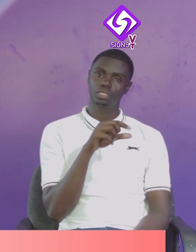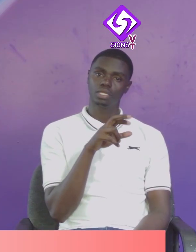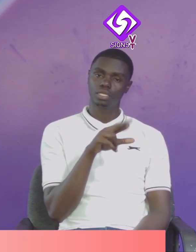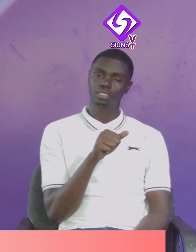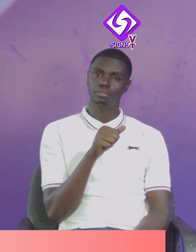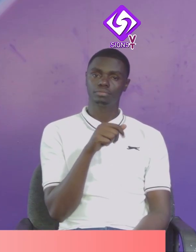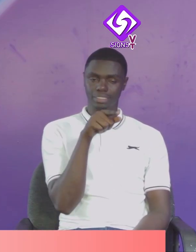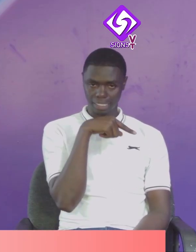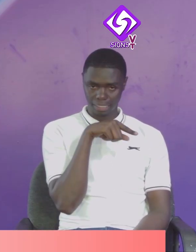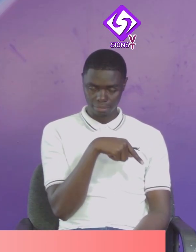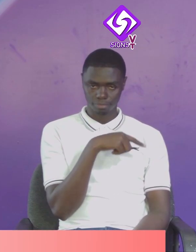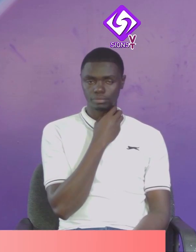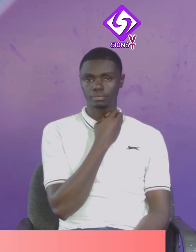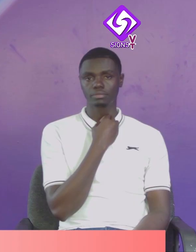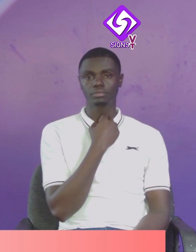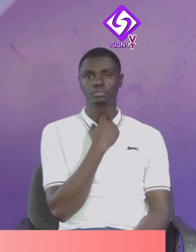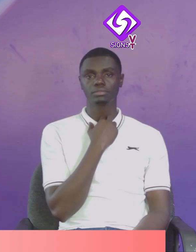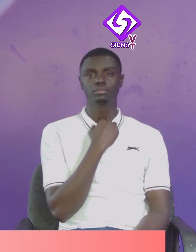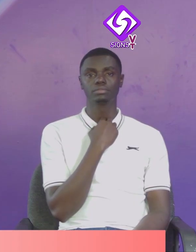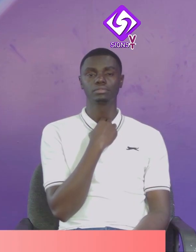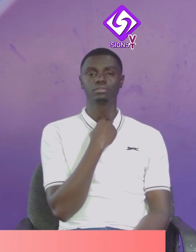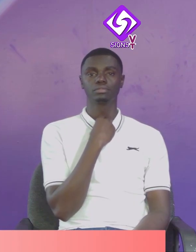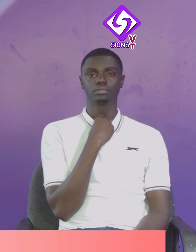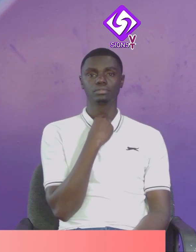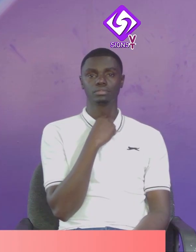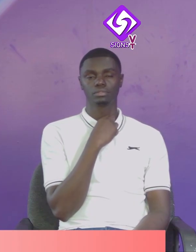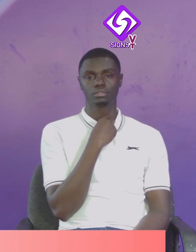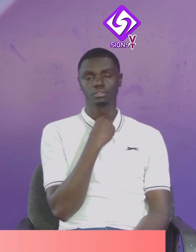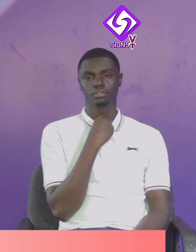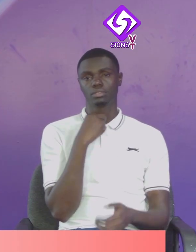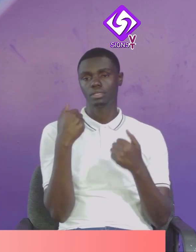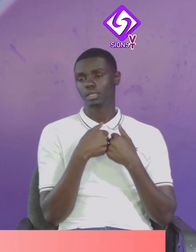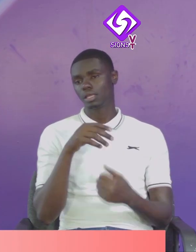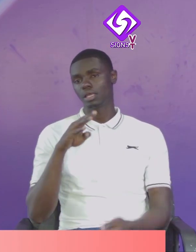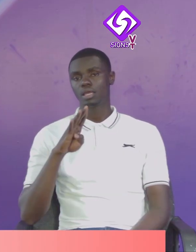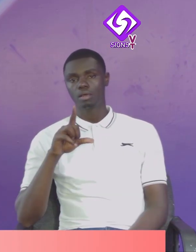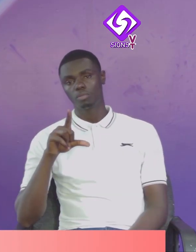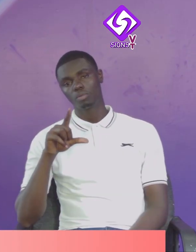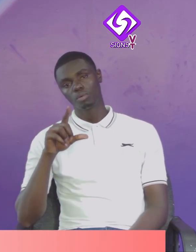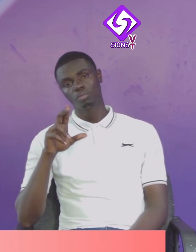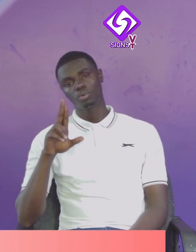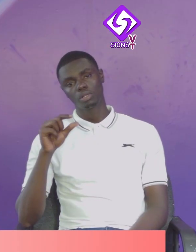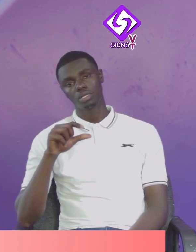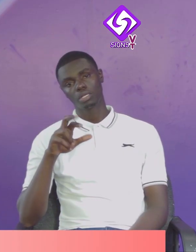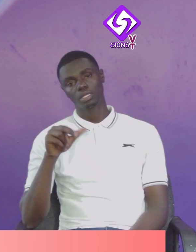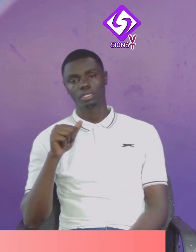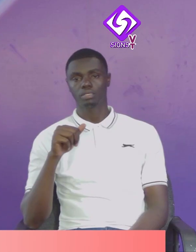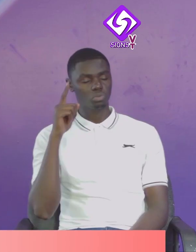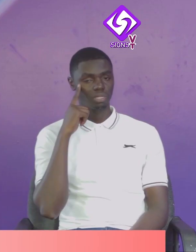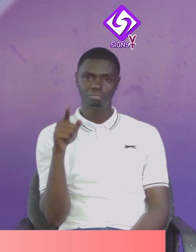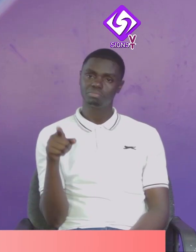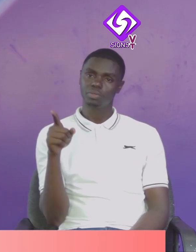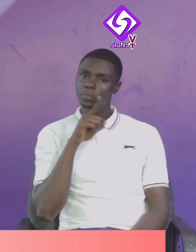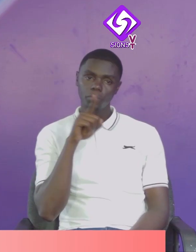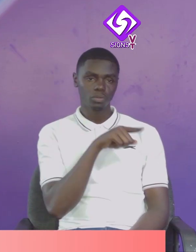well. They have quality players in their squad against a side like Bulgaria. Can Bulgaria really cause a lot of problems for Turkey? No, Turkey are ahead